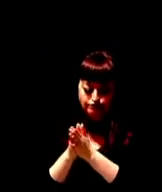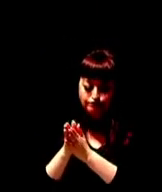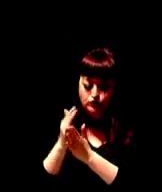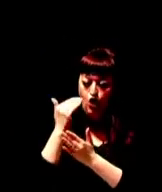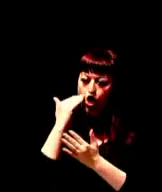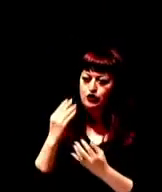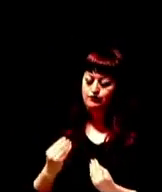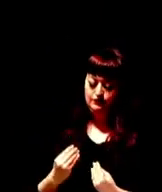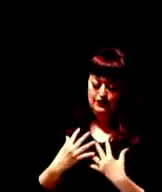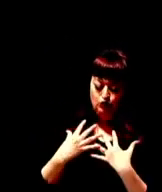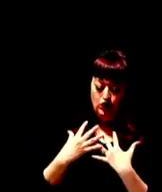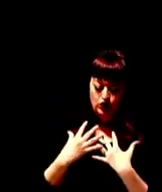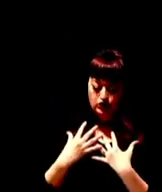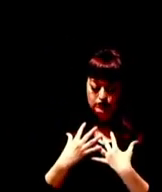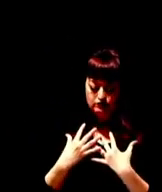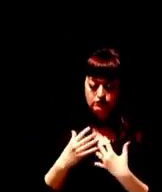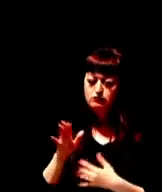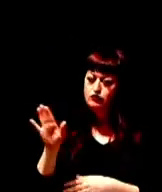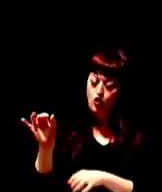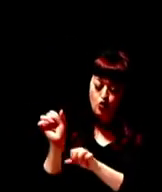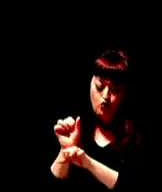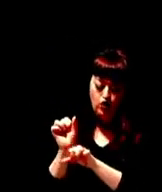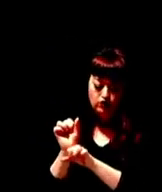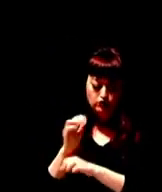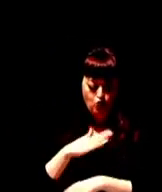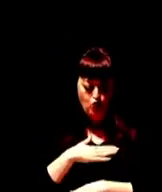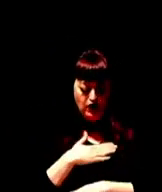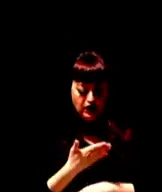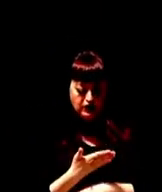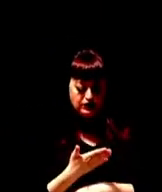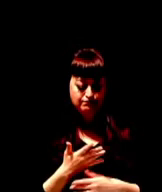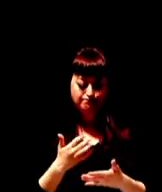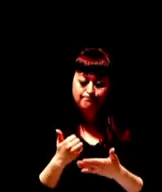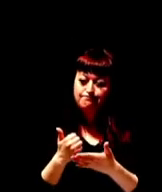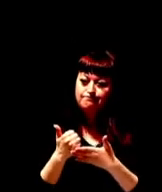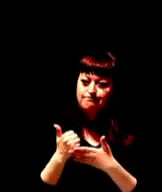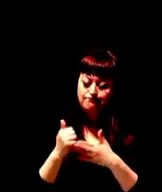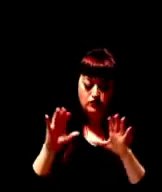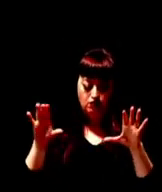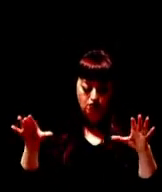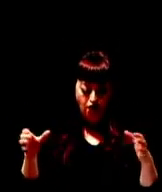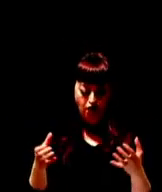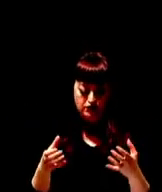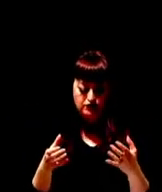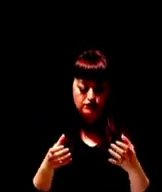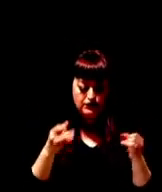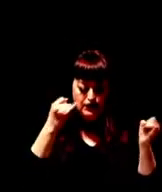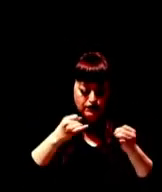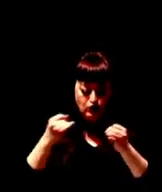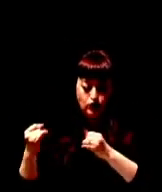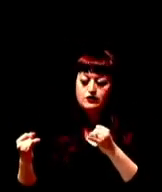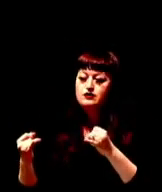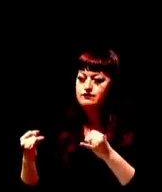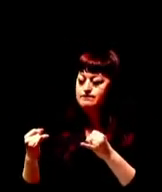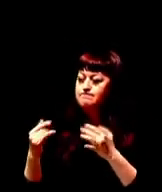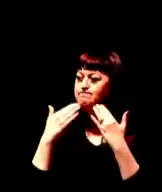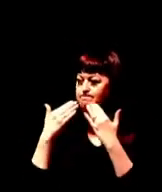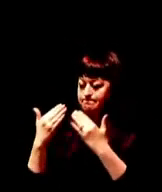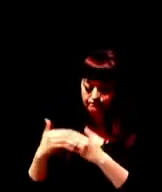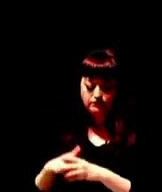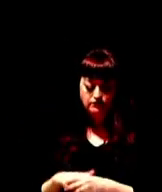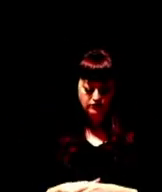years, your efforts, your willingness, and your contributions to us both as a class and as individuals do not go